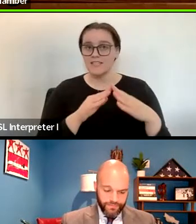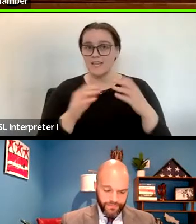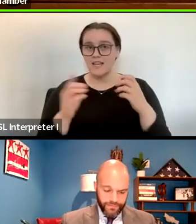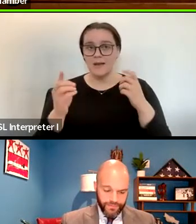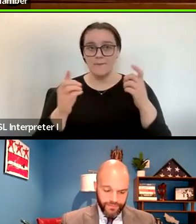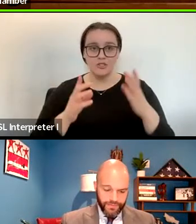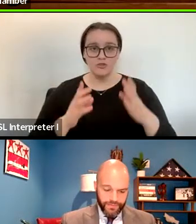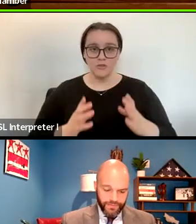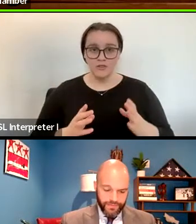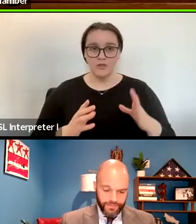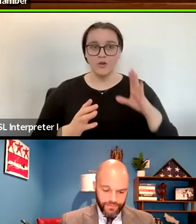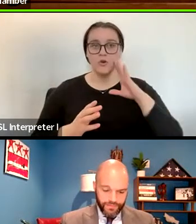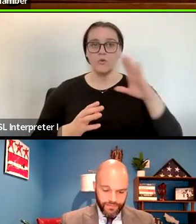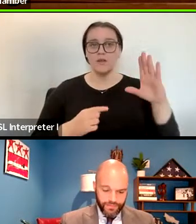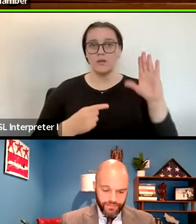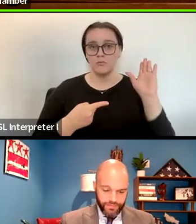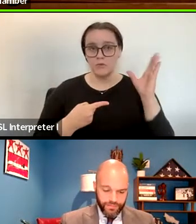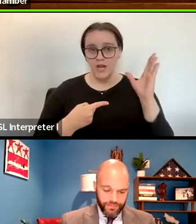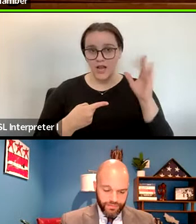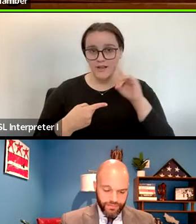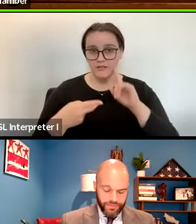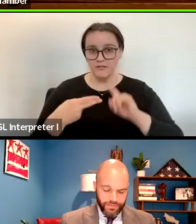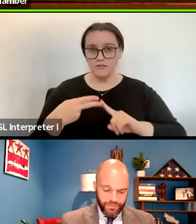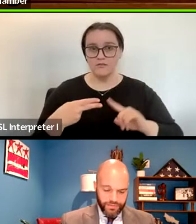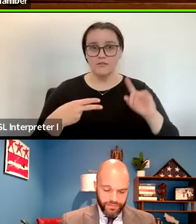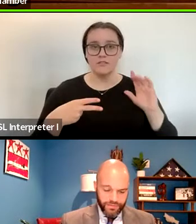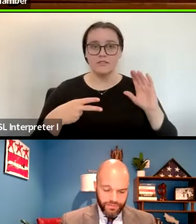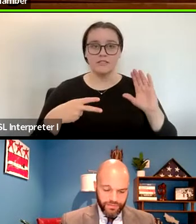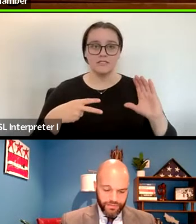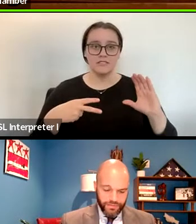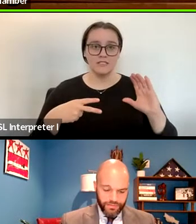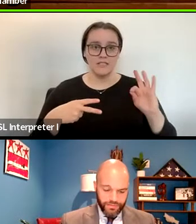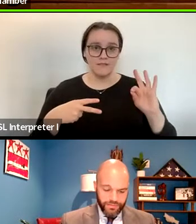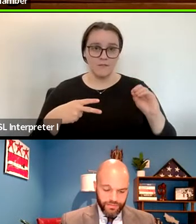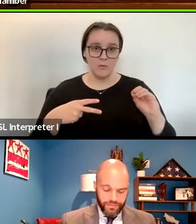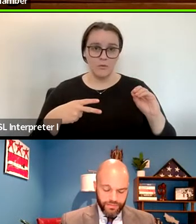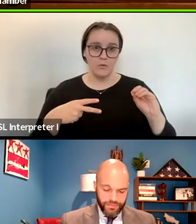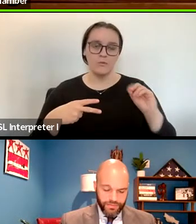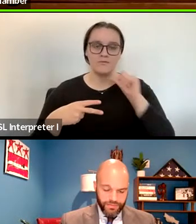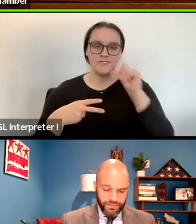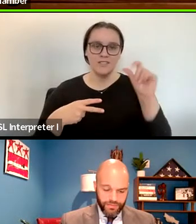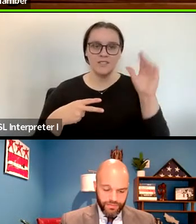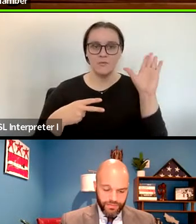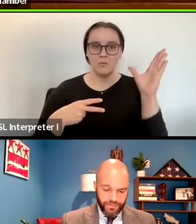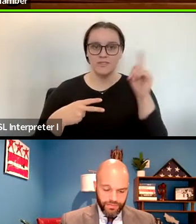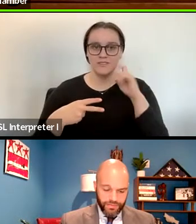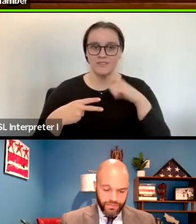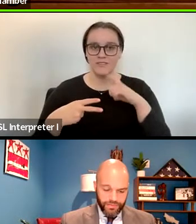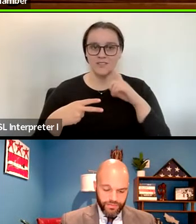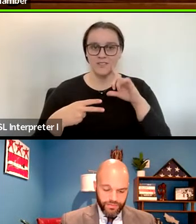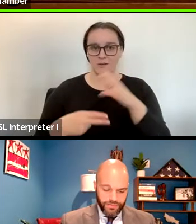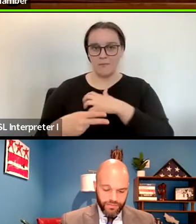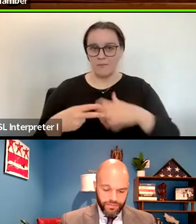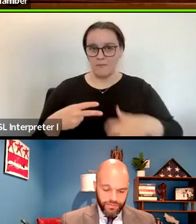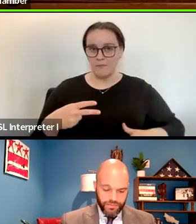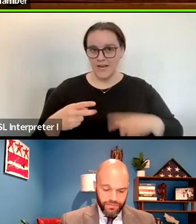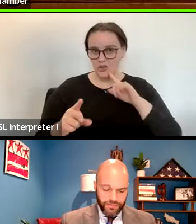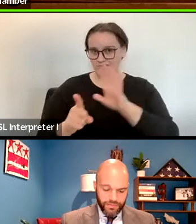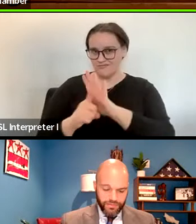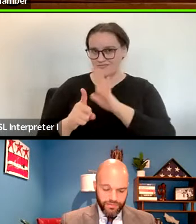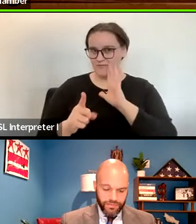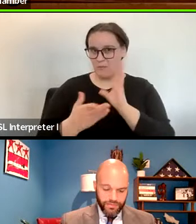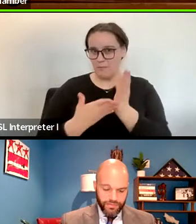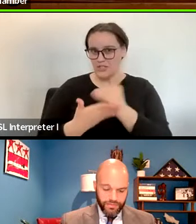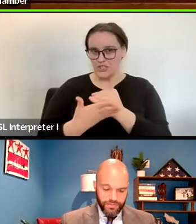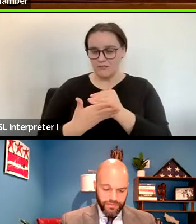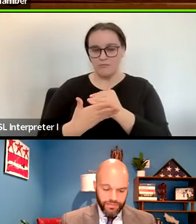and the CFO, except the CFO doesn't really present the mayor's budget. He's just there to answer questions. The